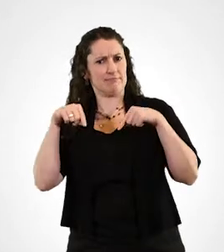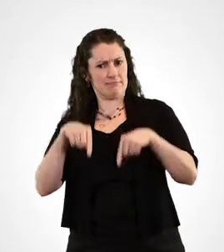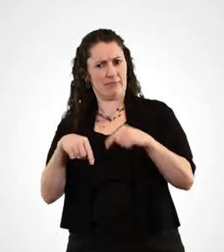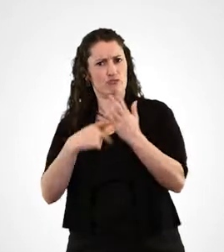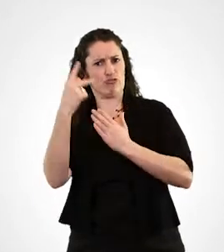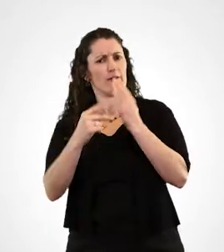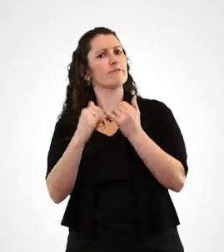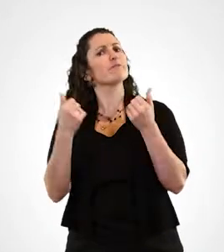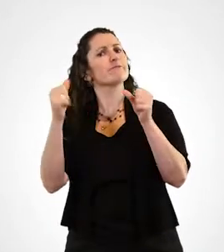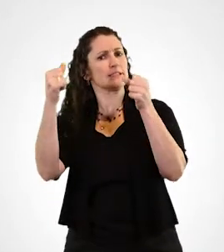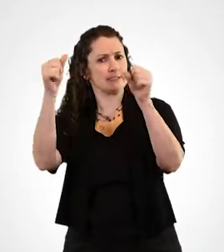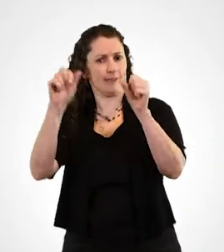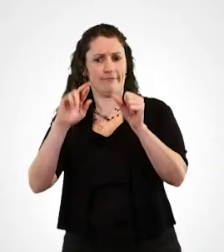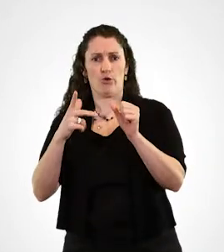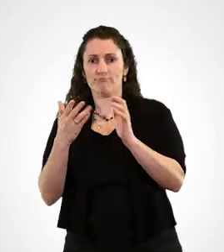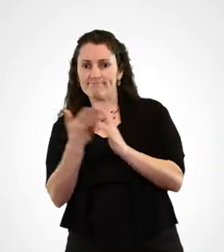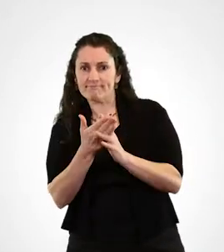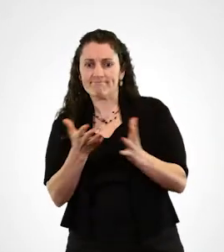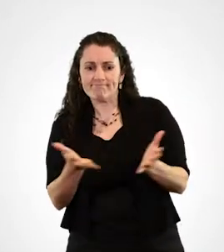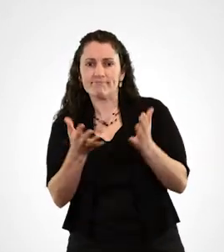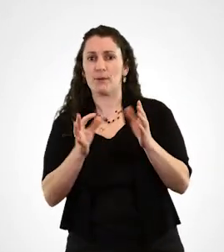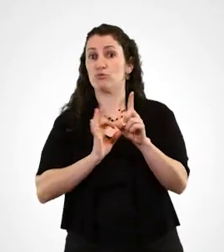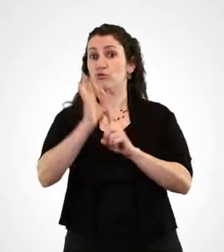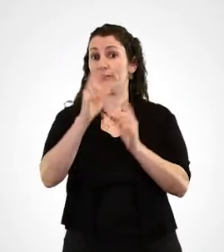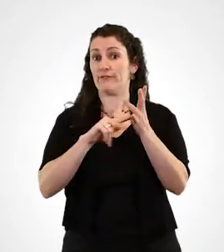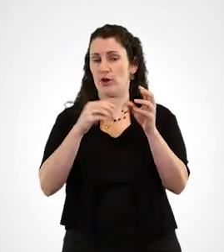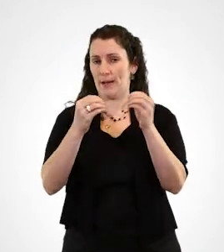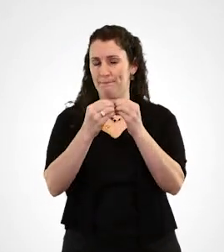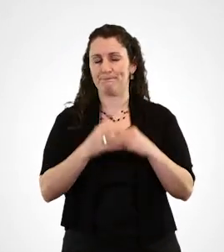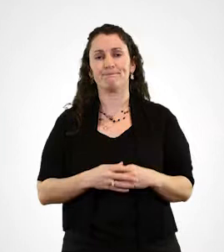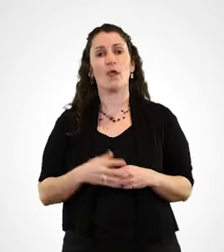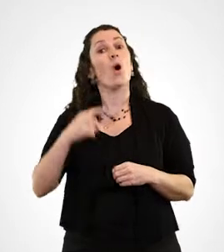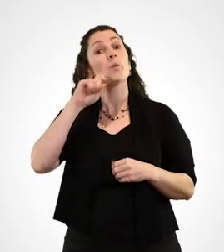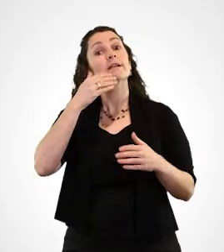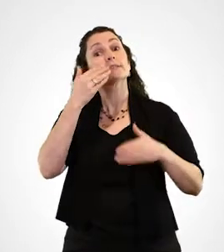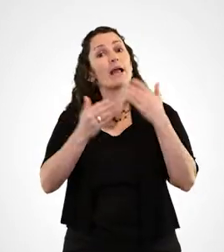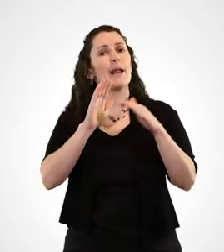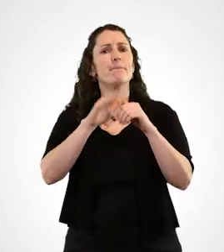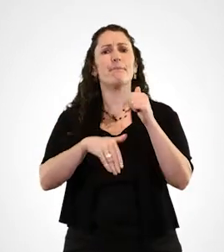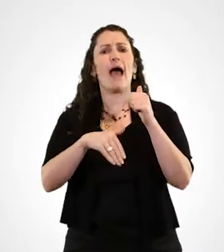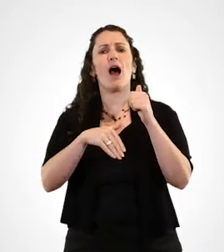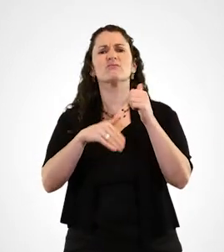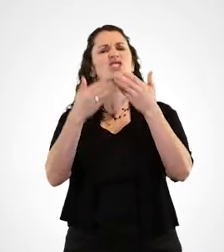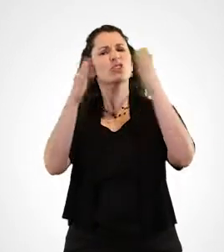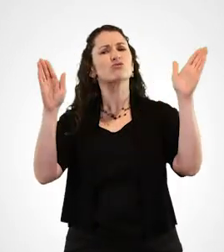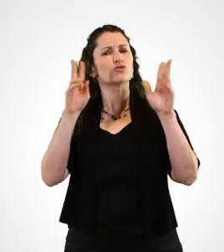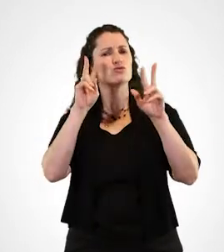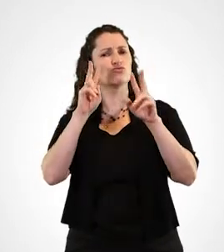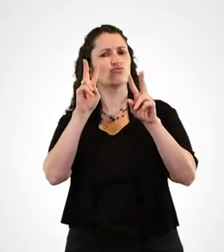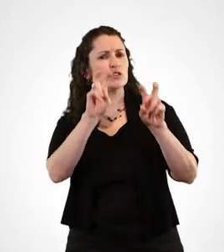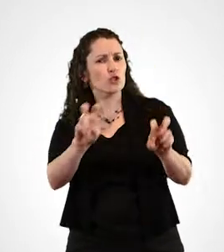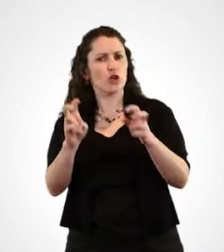have of this particular intervention. Tell you a little bit about the overall research, and then I'm going to simply select one